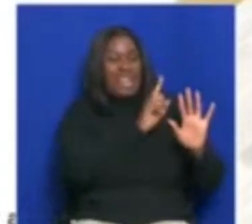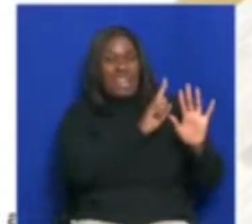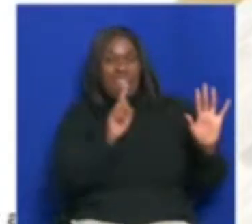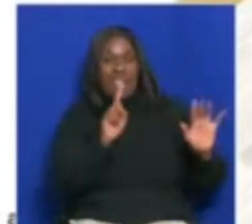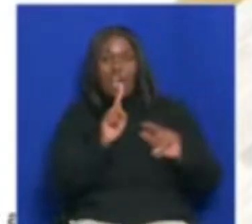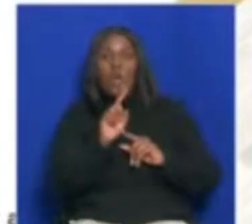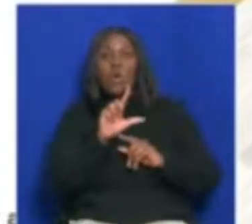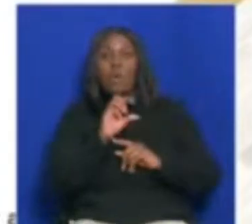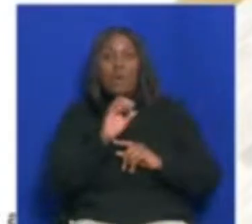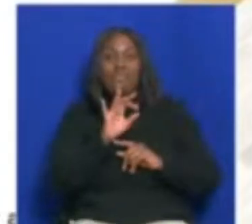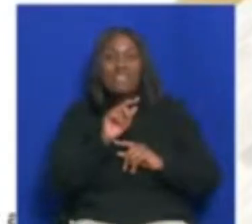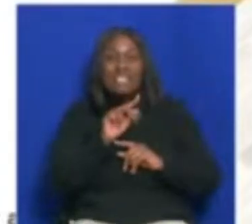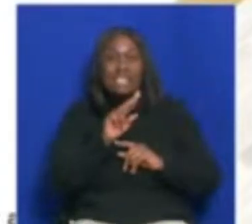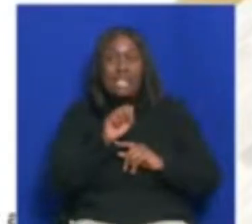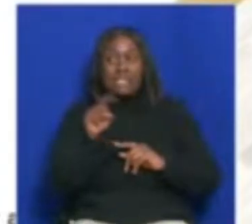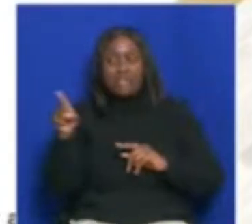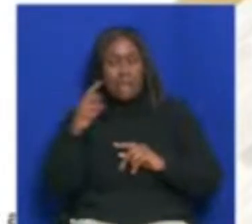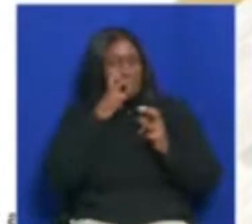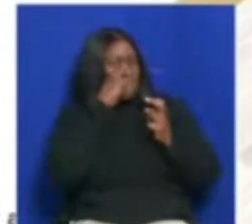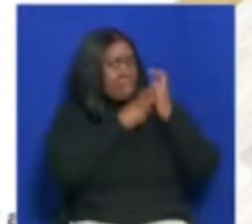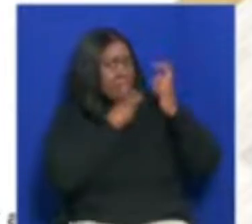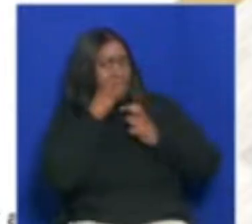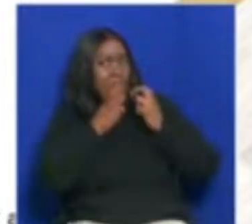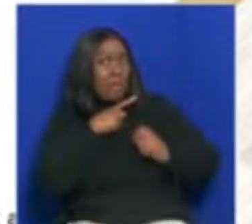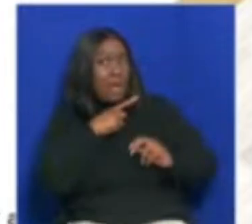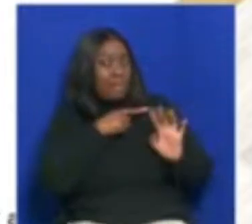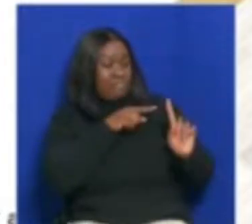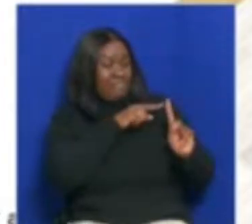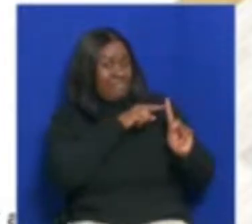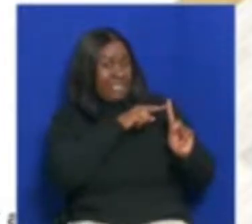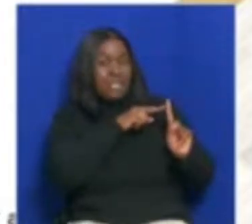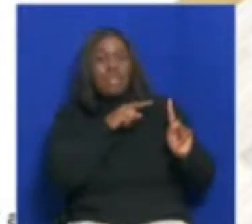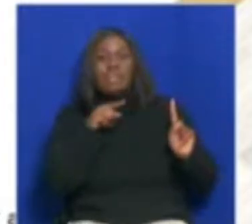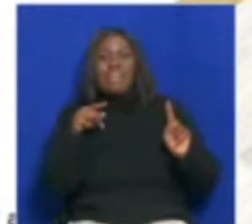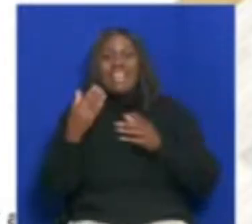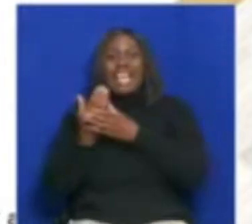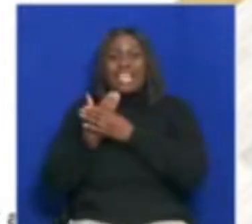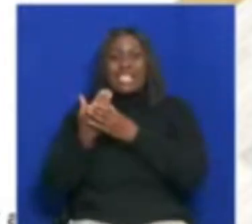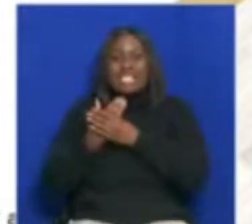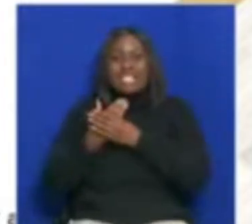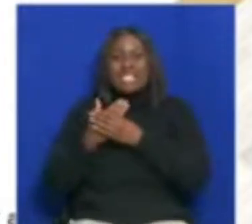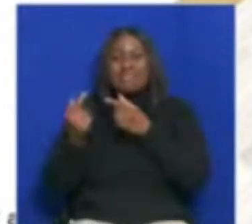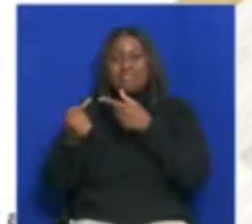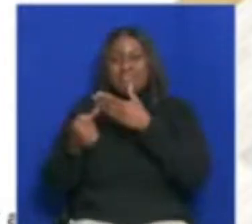who was allegedly implicated in the following cases. Brighton Beach CARES